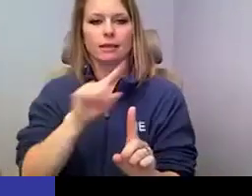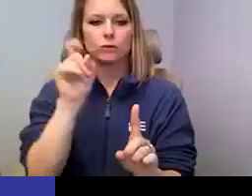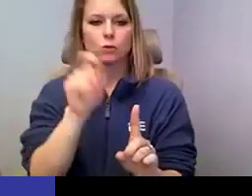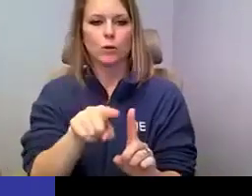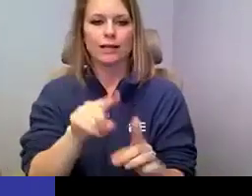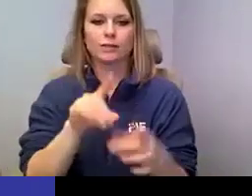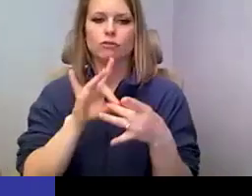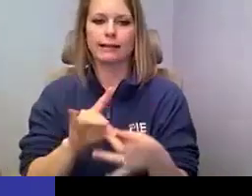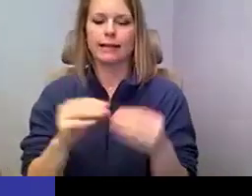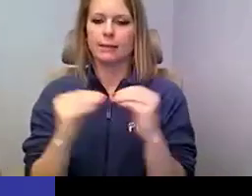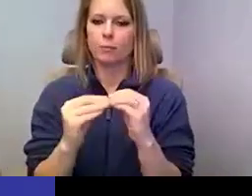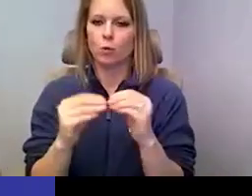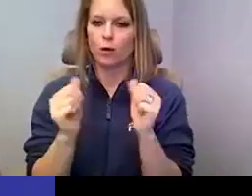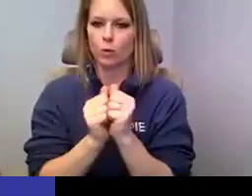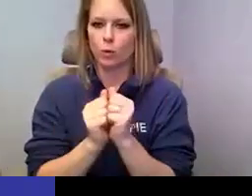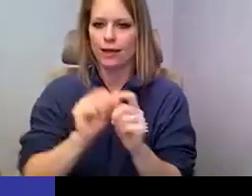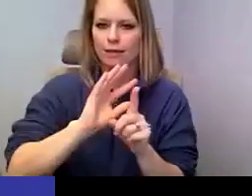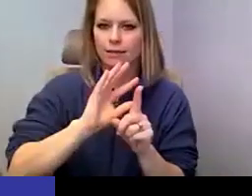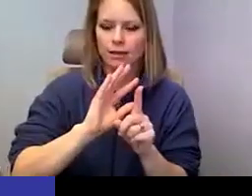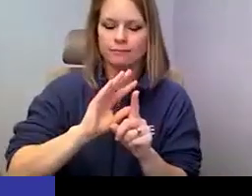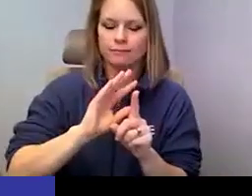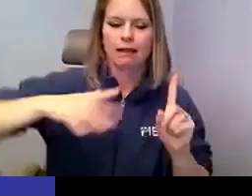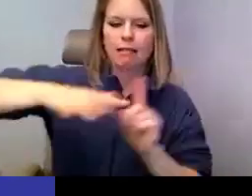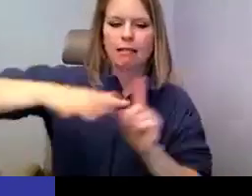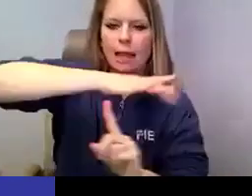culture is than what the